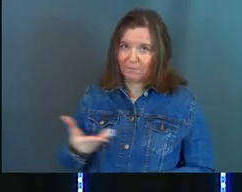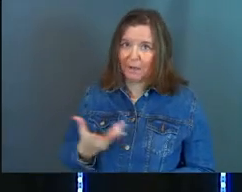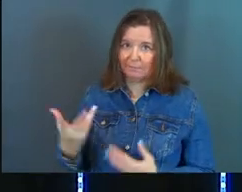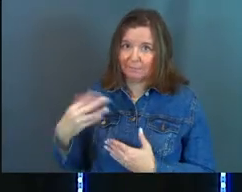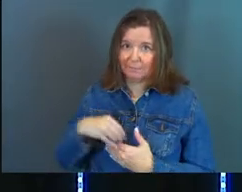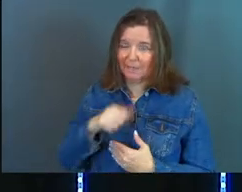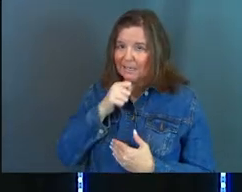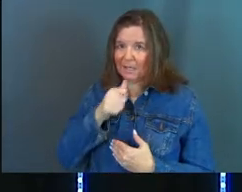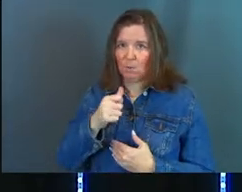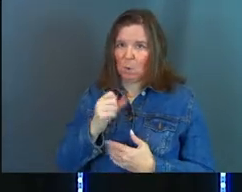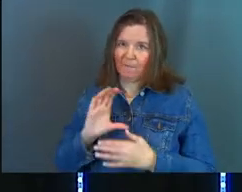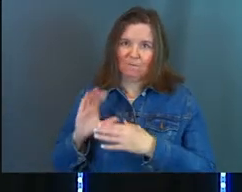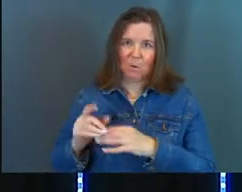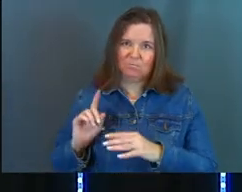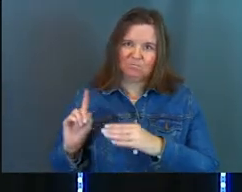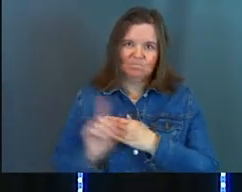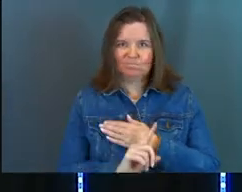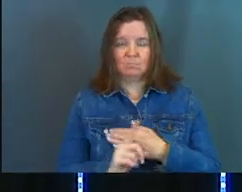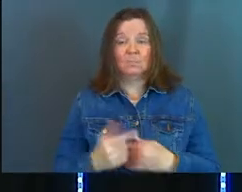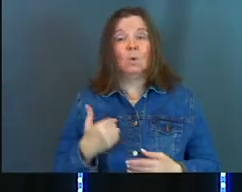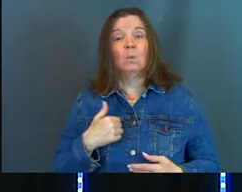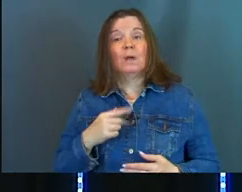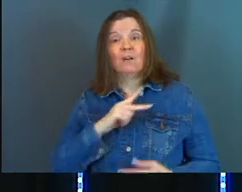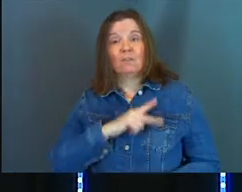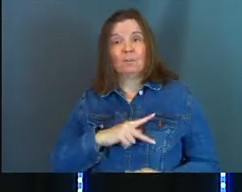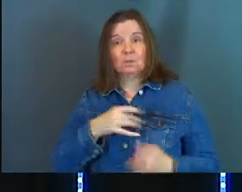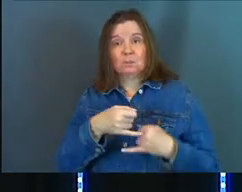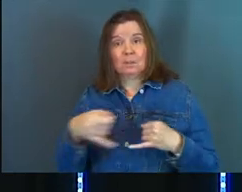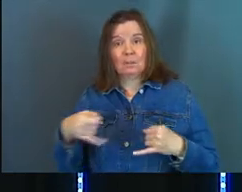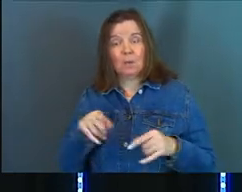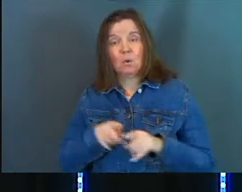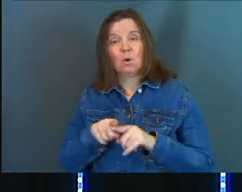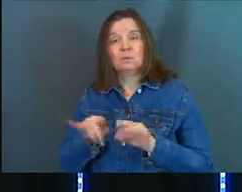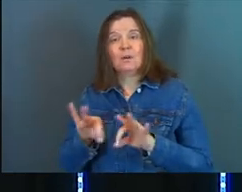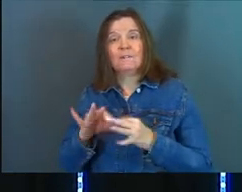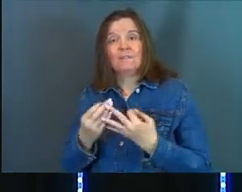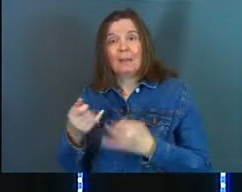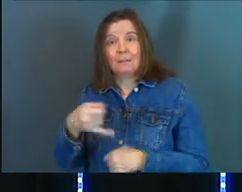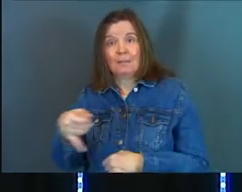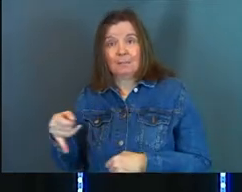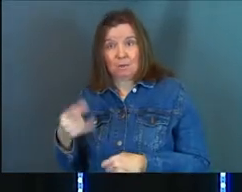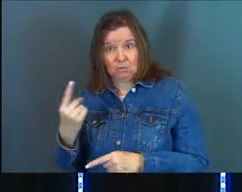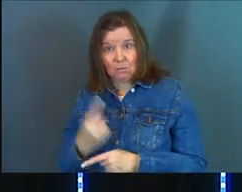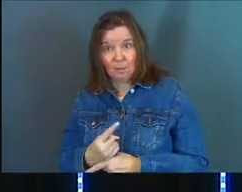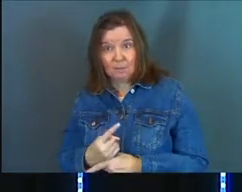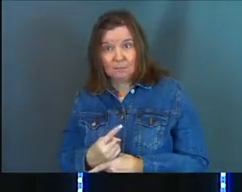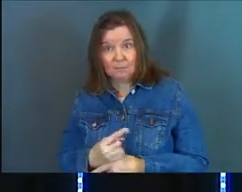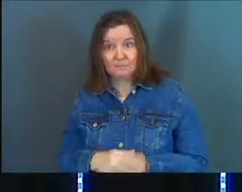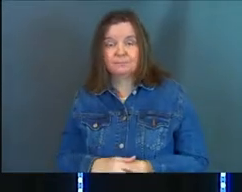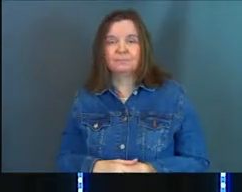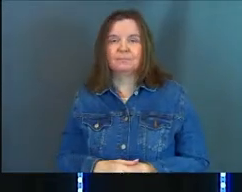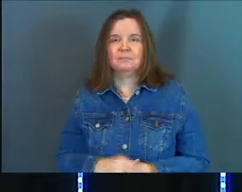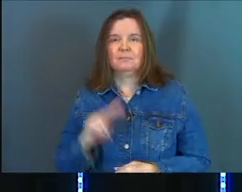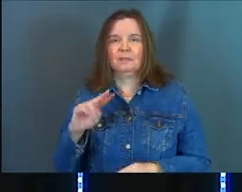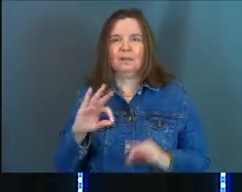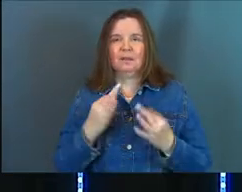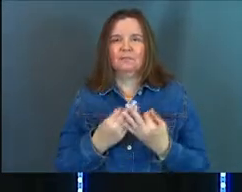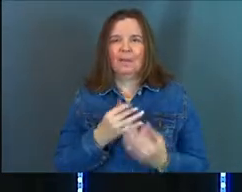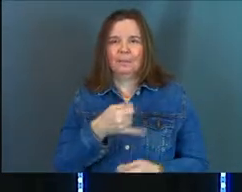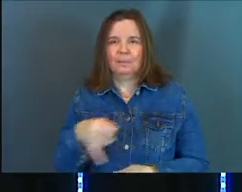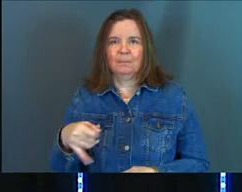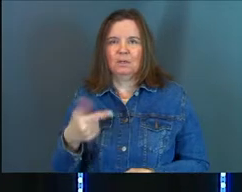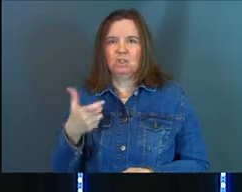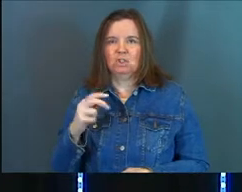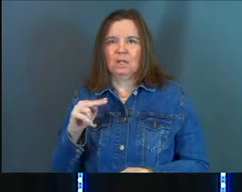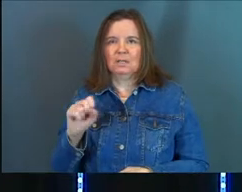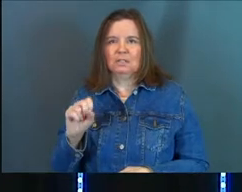but he will not trespass. So we've got personal boundaries, but we also have family boundaries, right? Let's look at family boundaries.